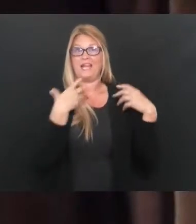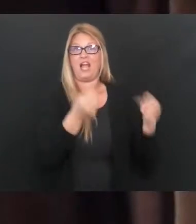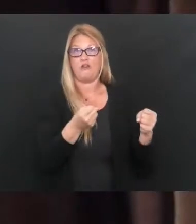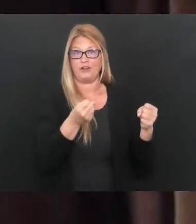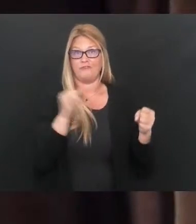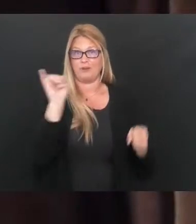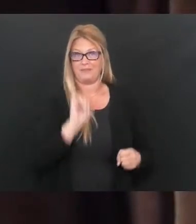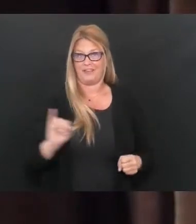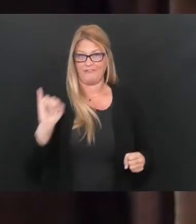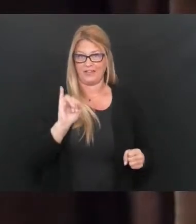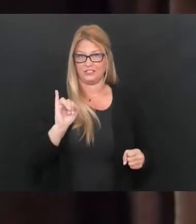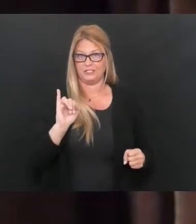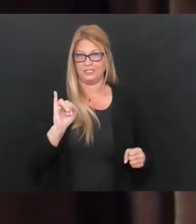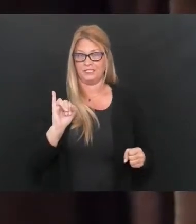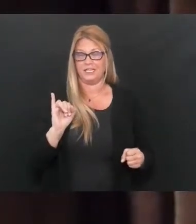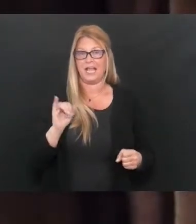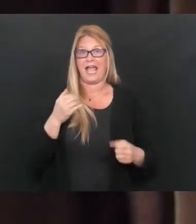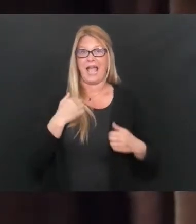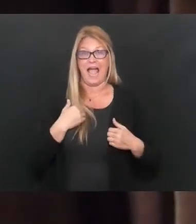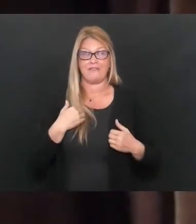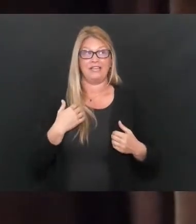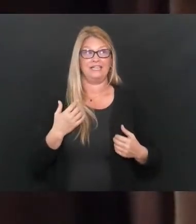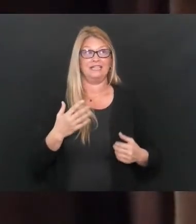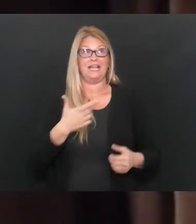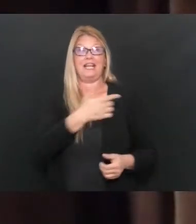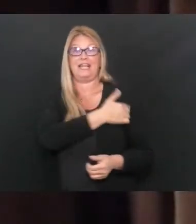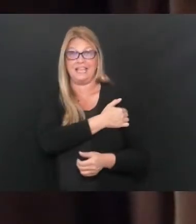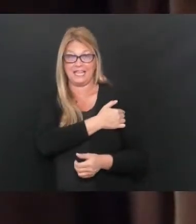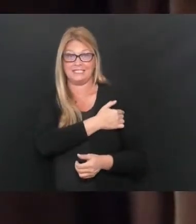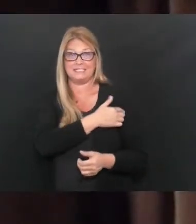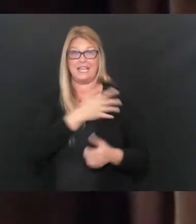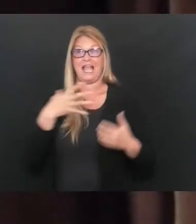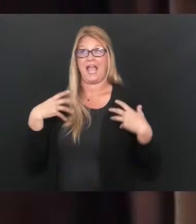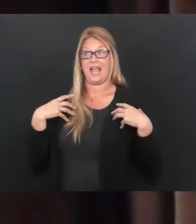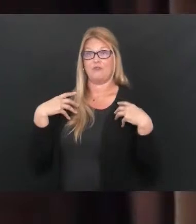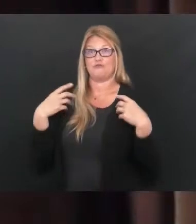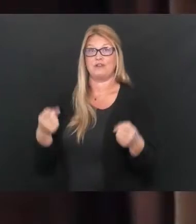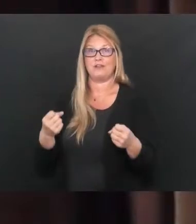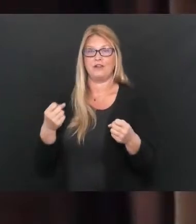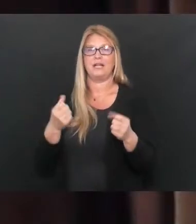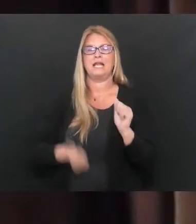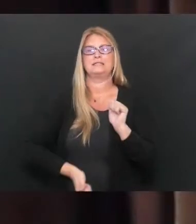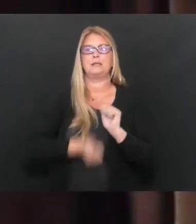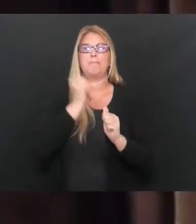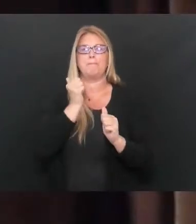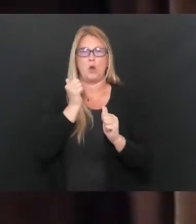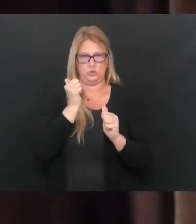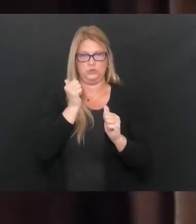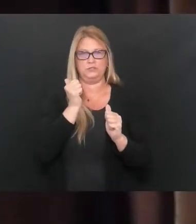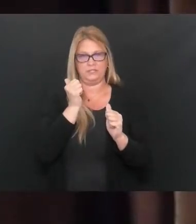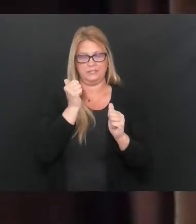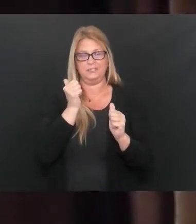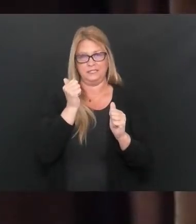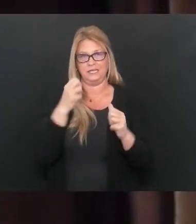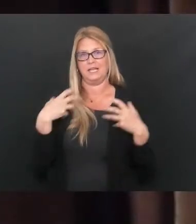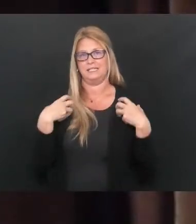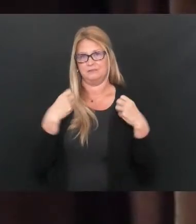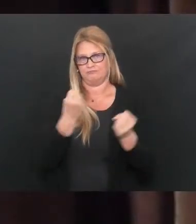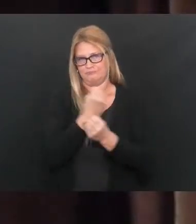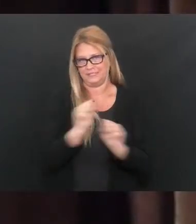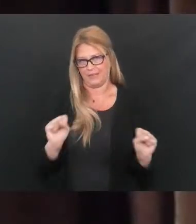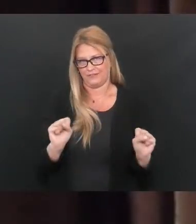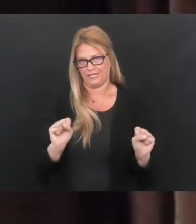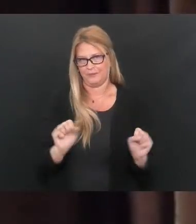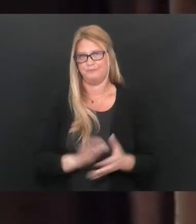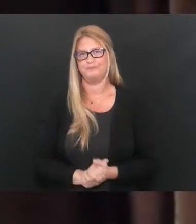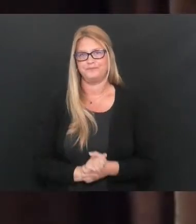The combination between native COVID infection and vaccination gives you the most immunity. So please choose to be